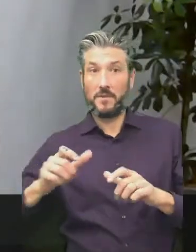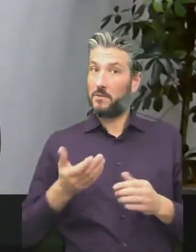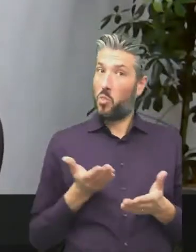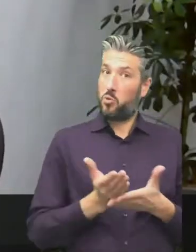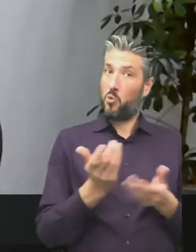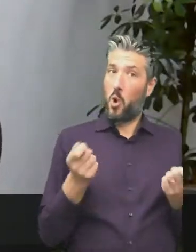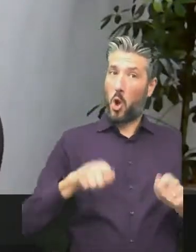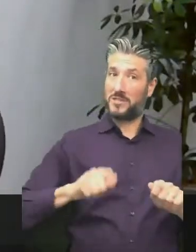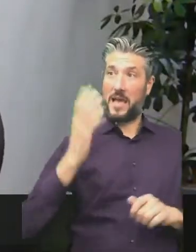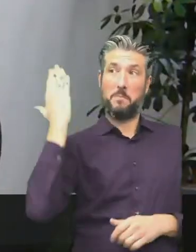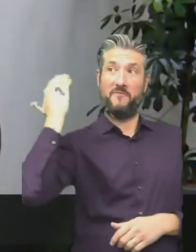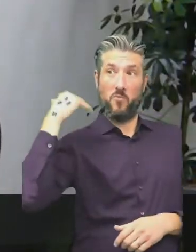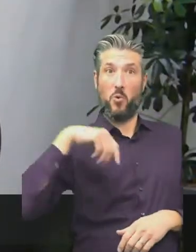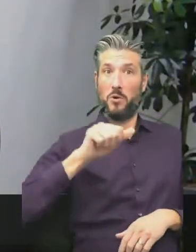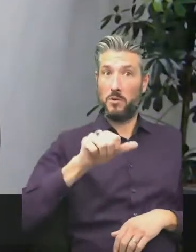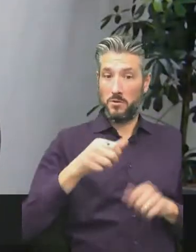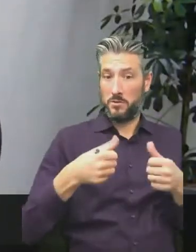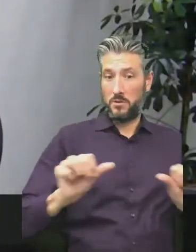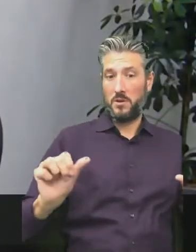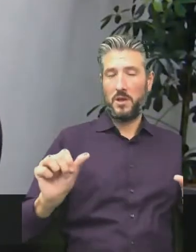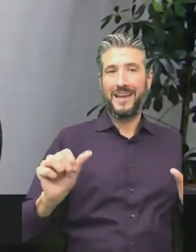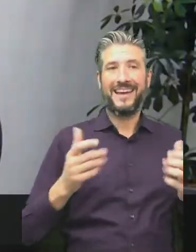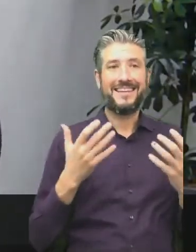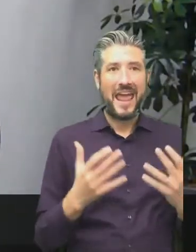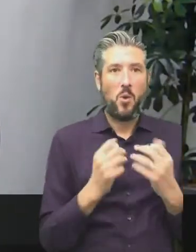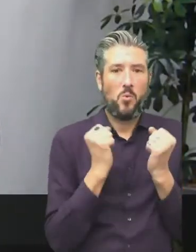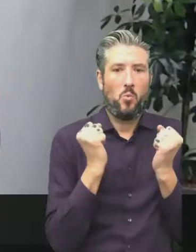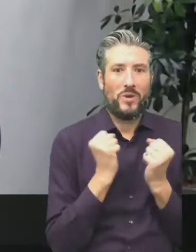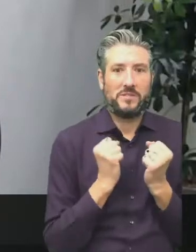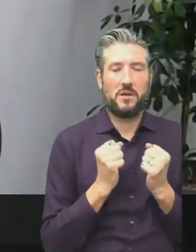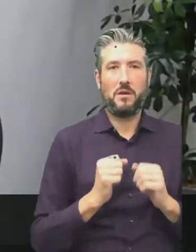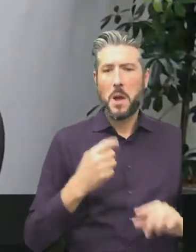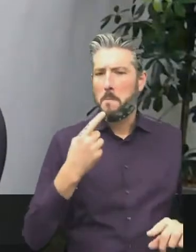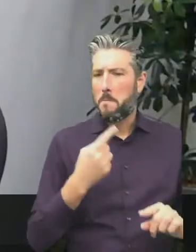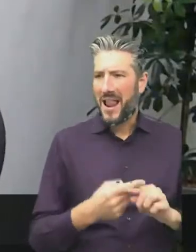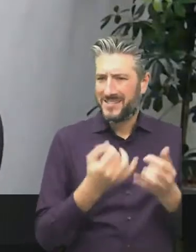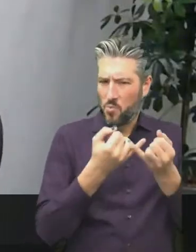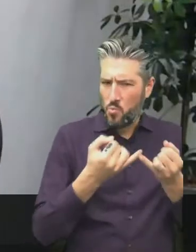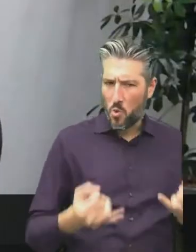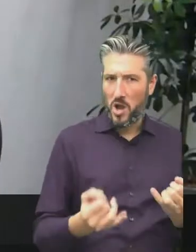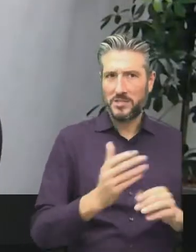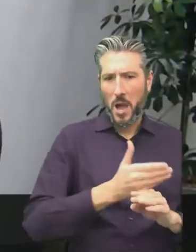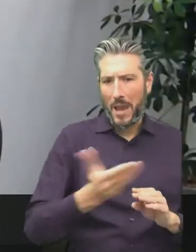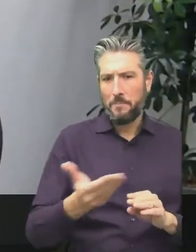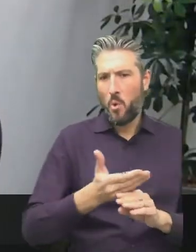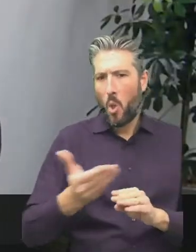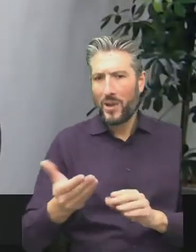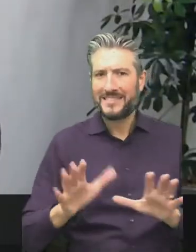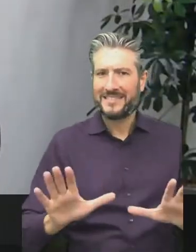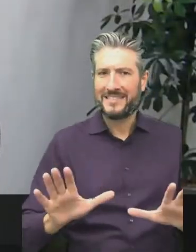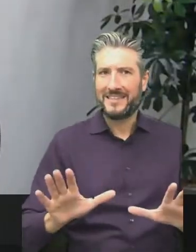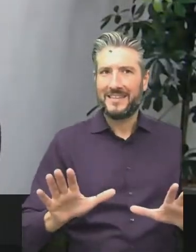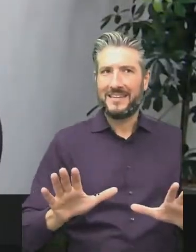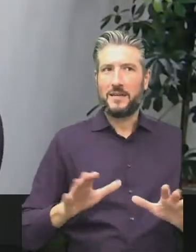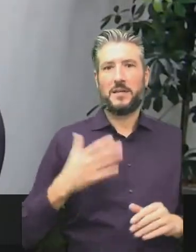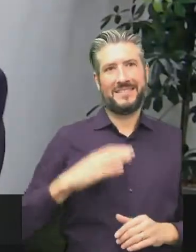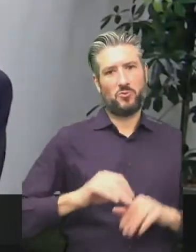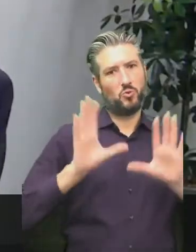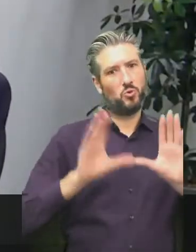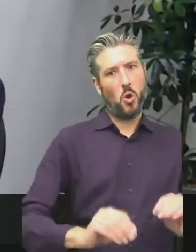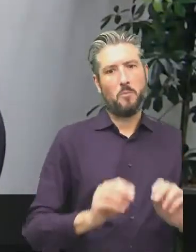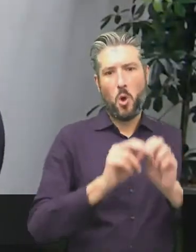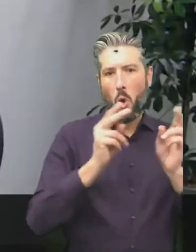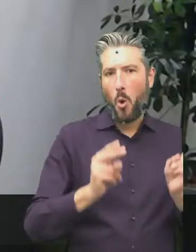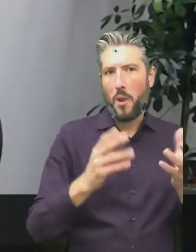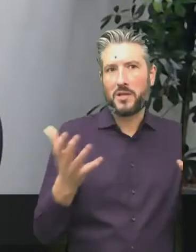and more young people are losing their jobs, they're not ending up on our streets. We've got to stop them becoming homeless, rough sleepers in the first place. And we've got to